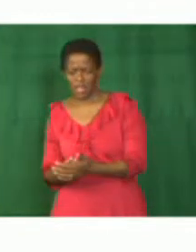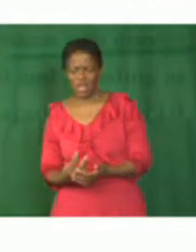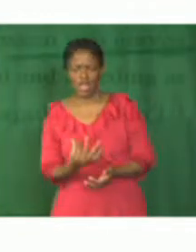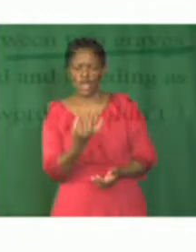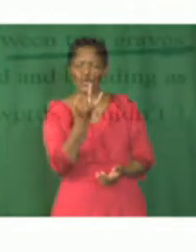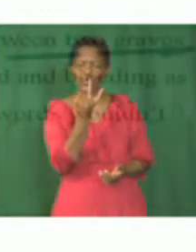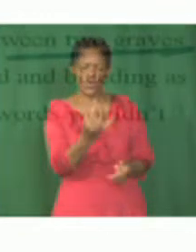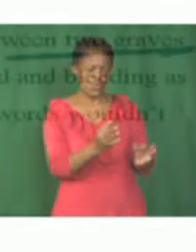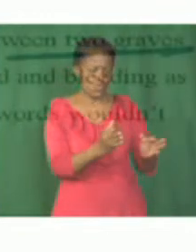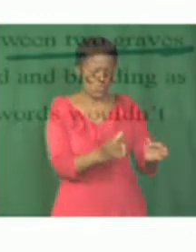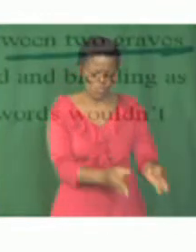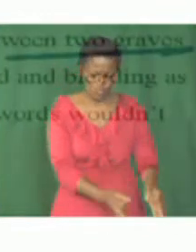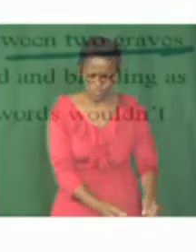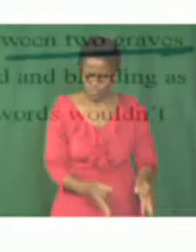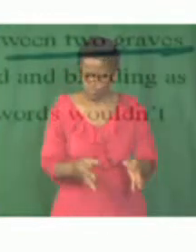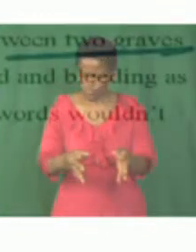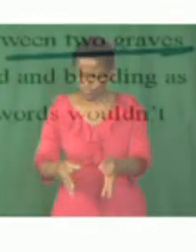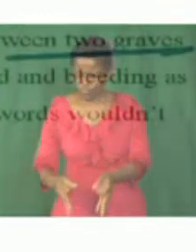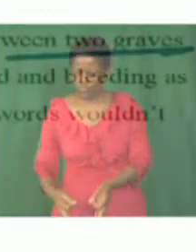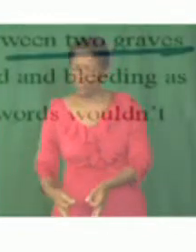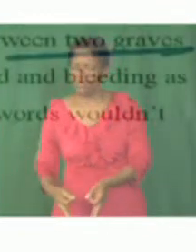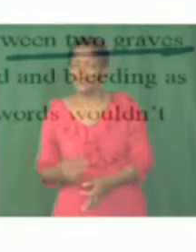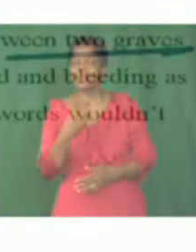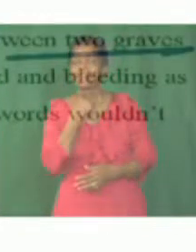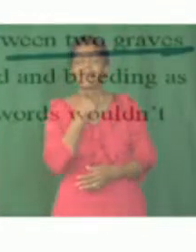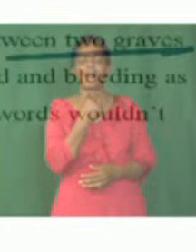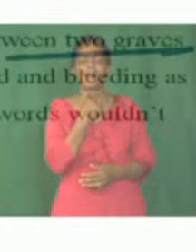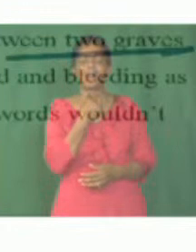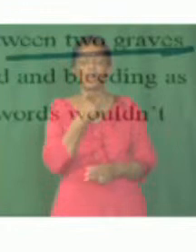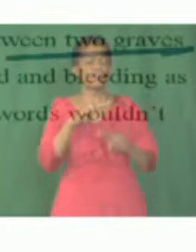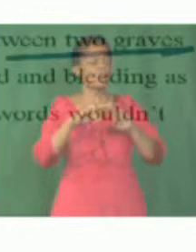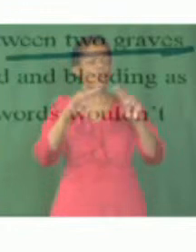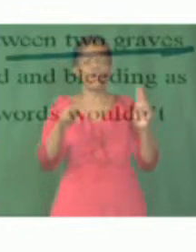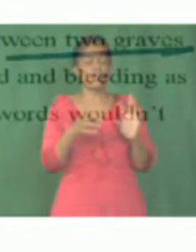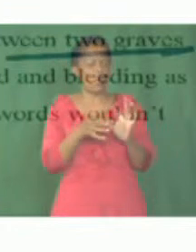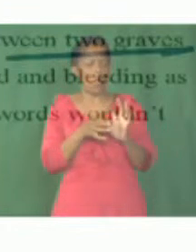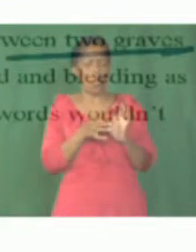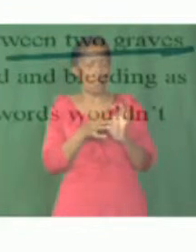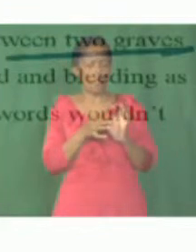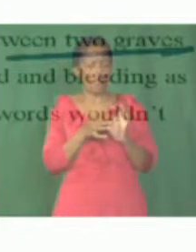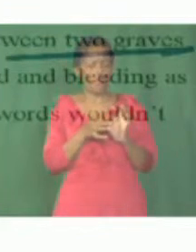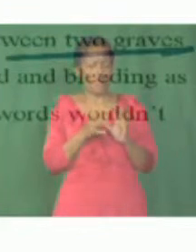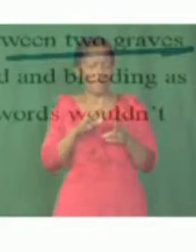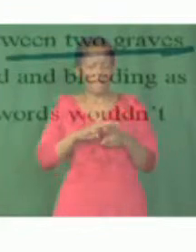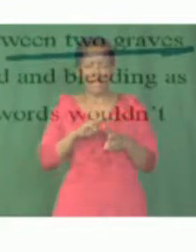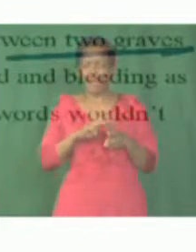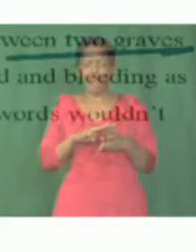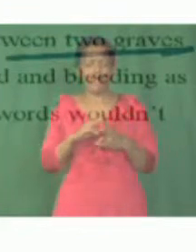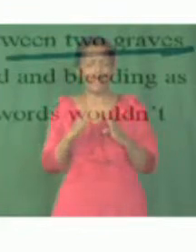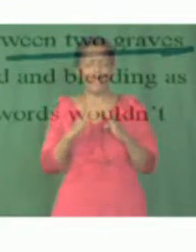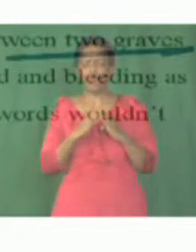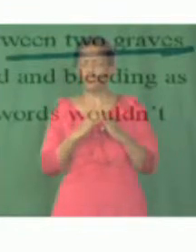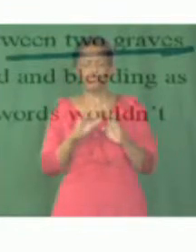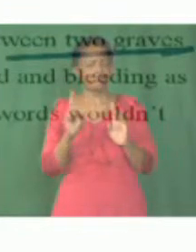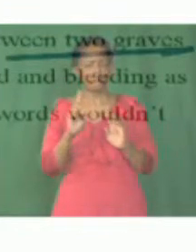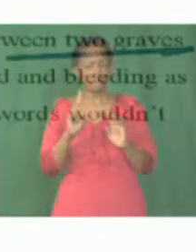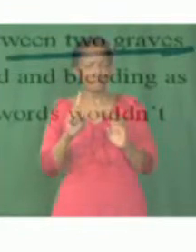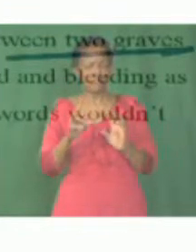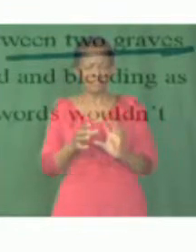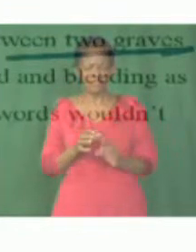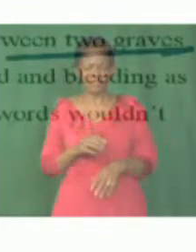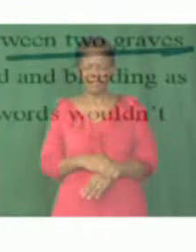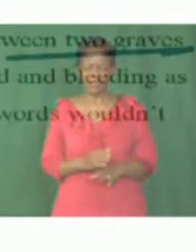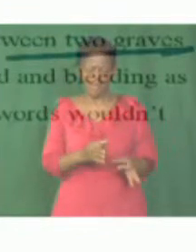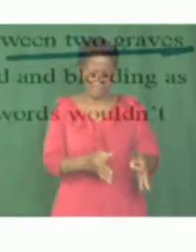Remember, now they are not waking up in their mother's house, but they are waking between two graves, which is